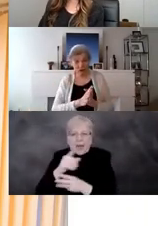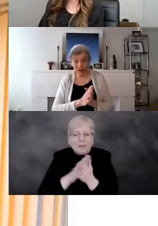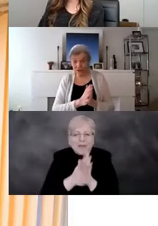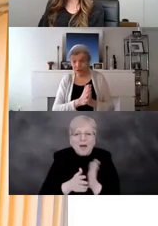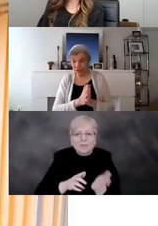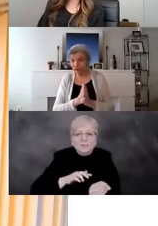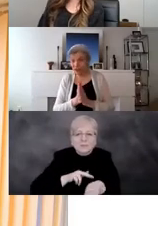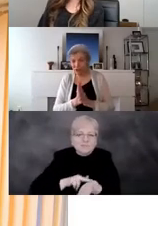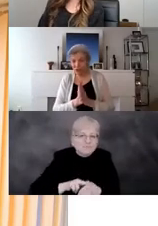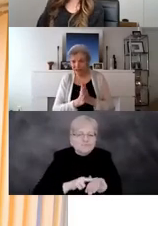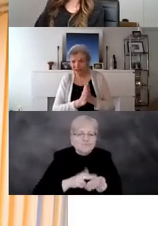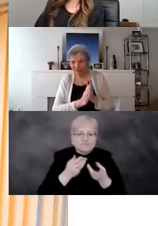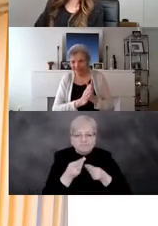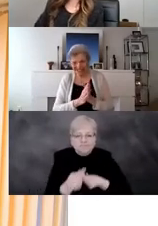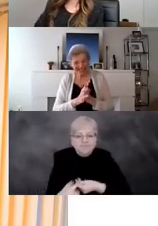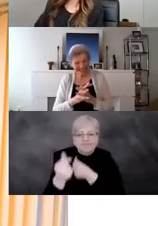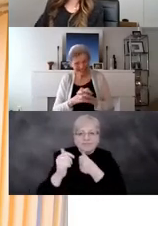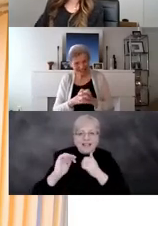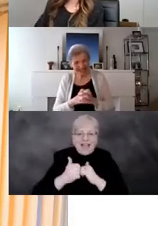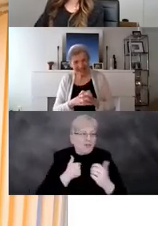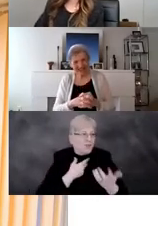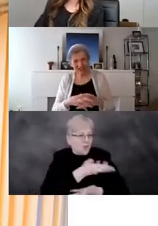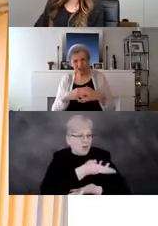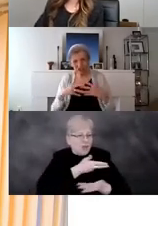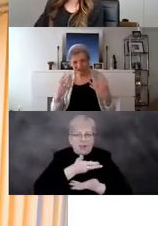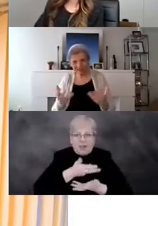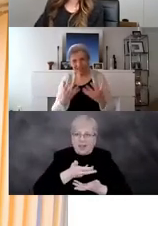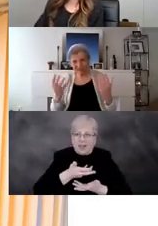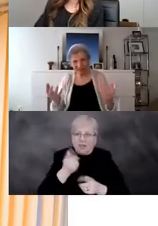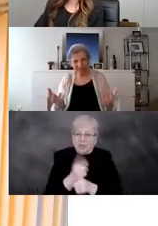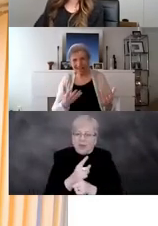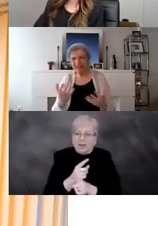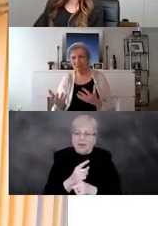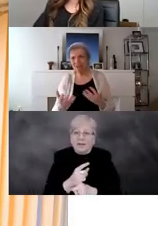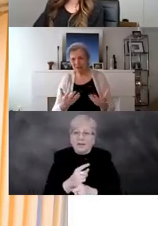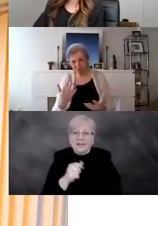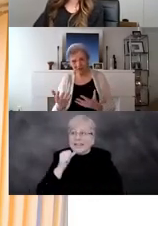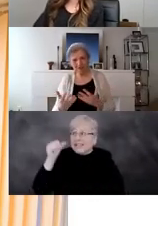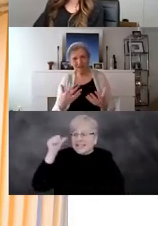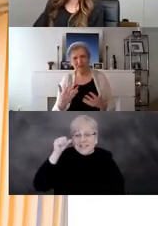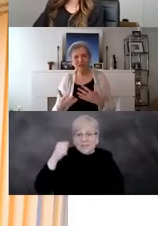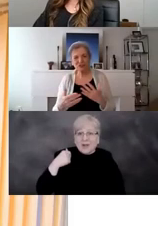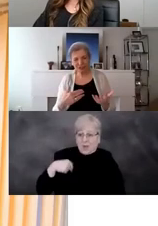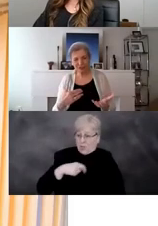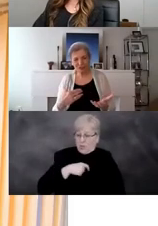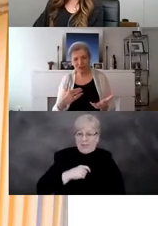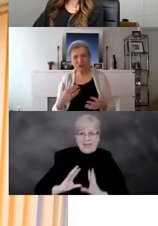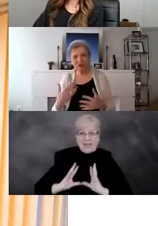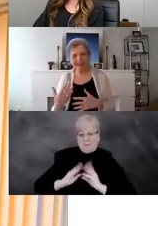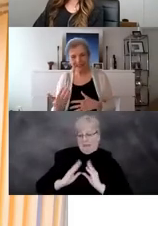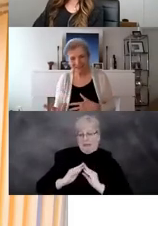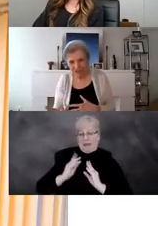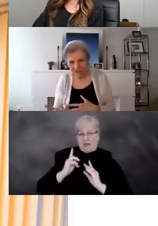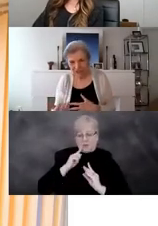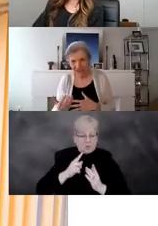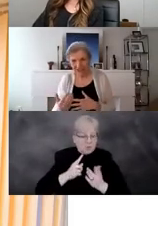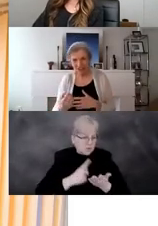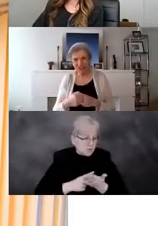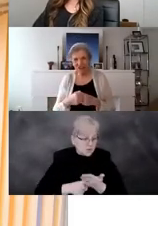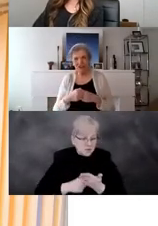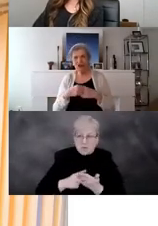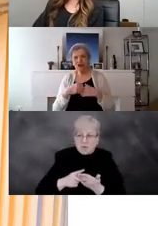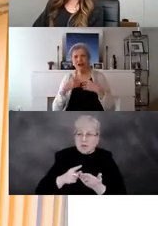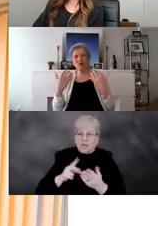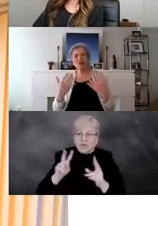on yesterday talking about this session to at least create some rhythm of the issues that we wanted to emphasize,